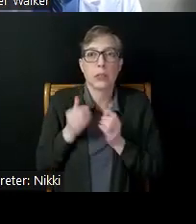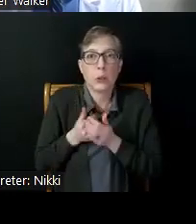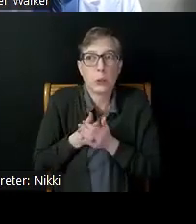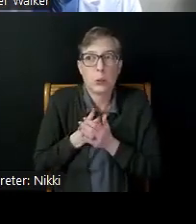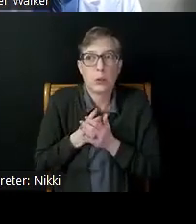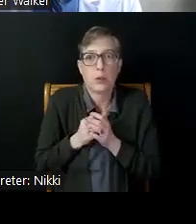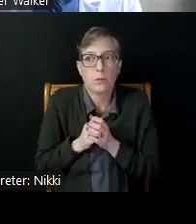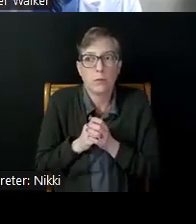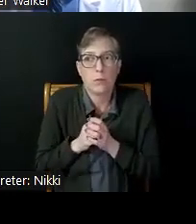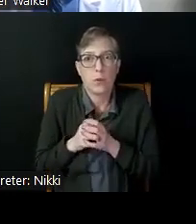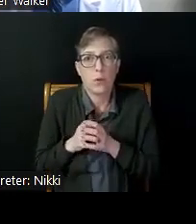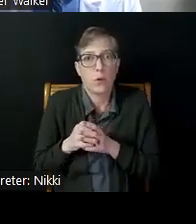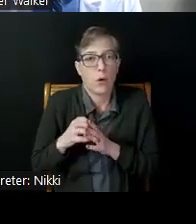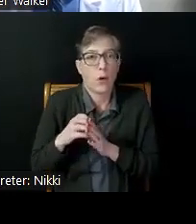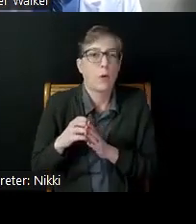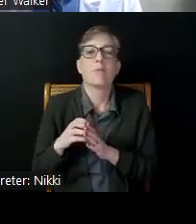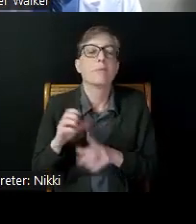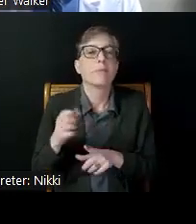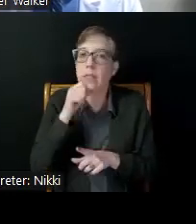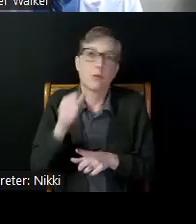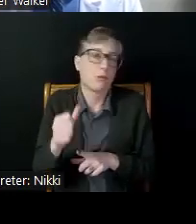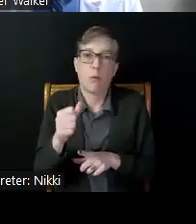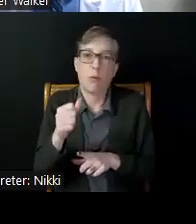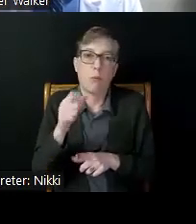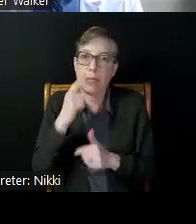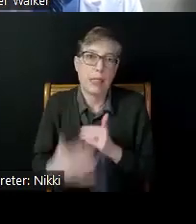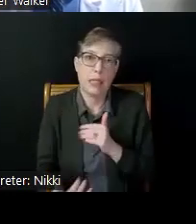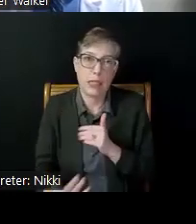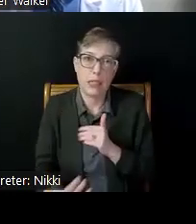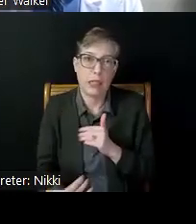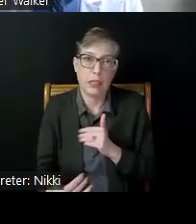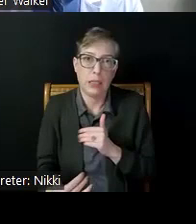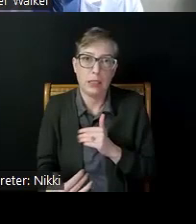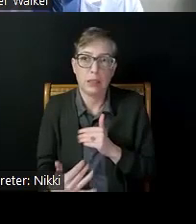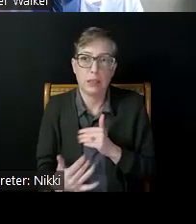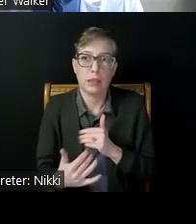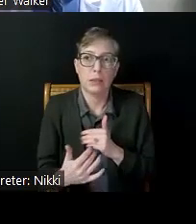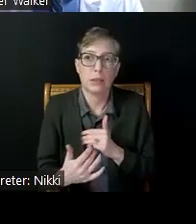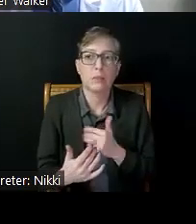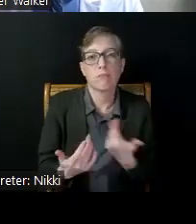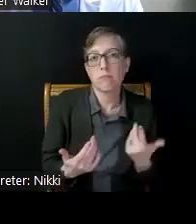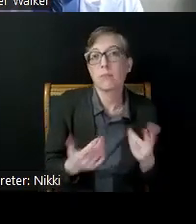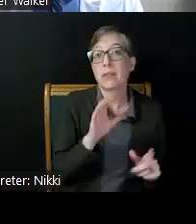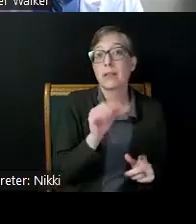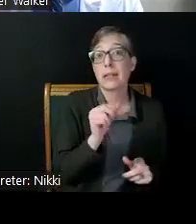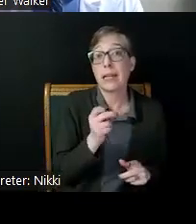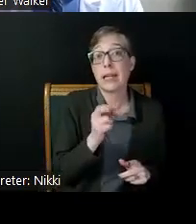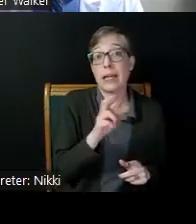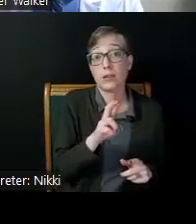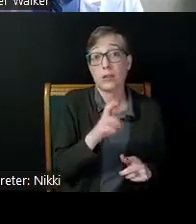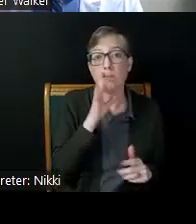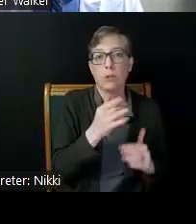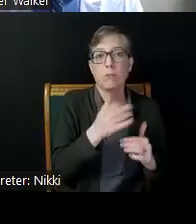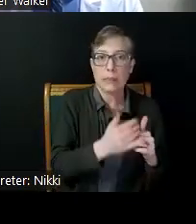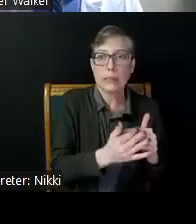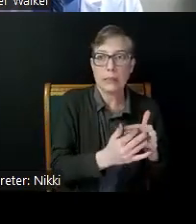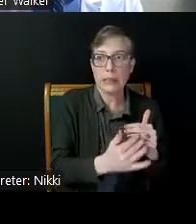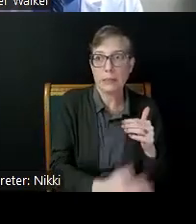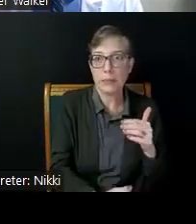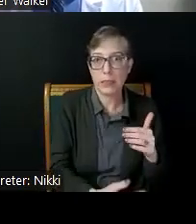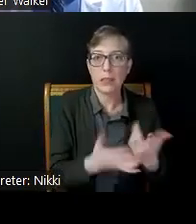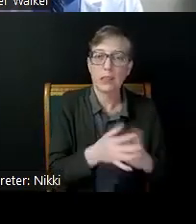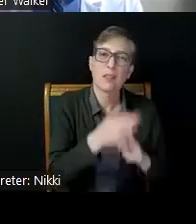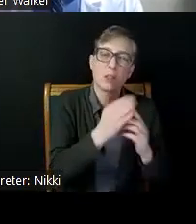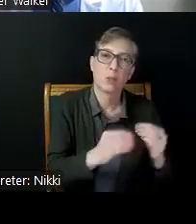Certainly not as much as a cancer would. Cancer, especially as it grows and grows, it can become what we refer to